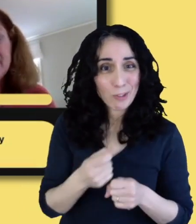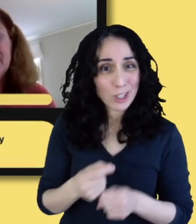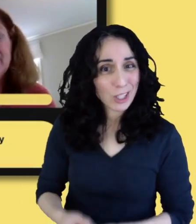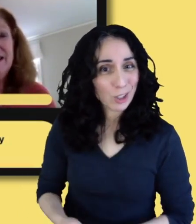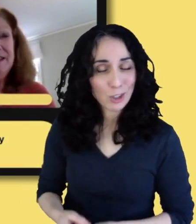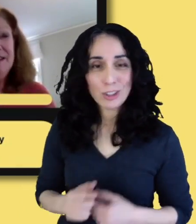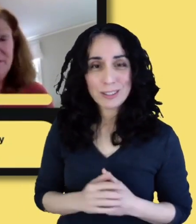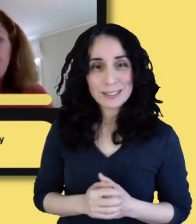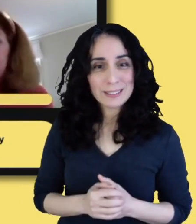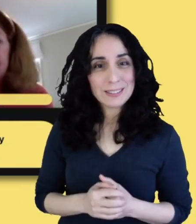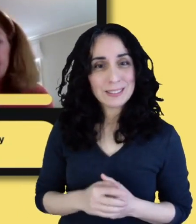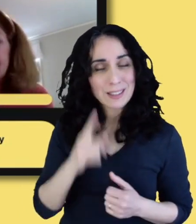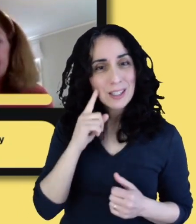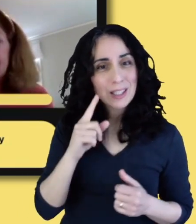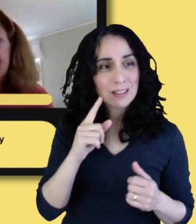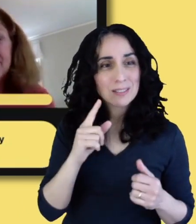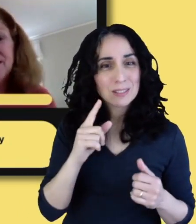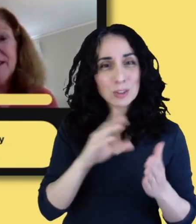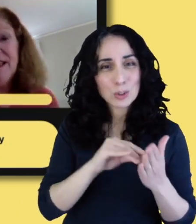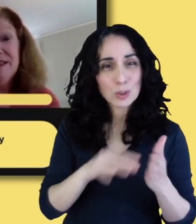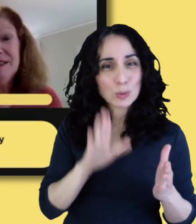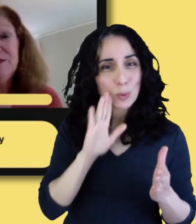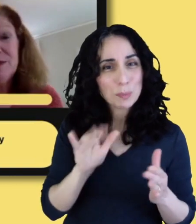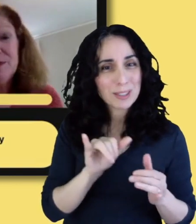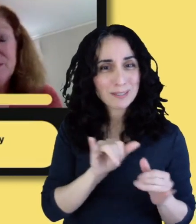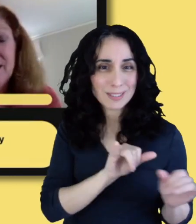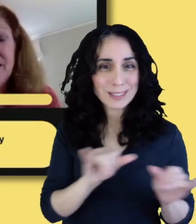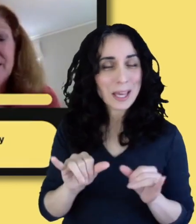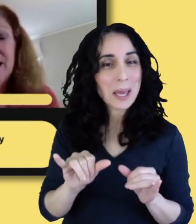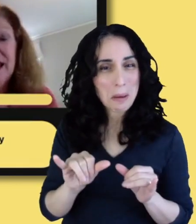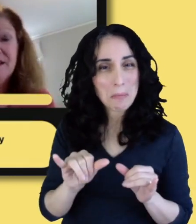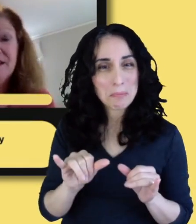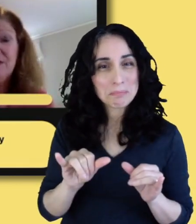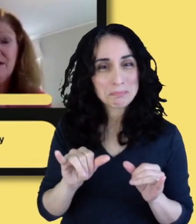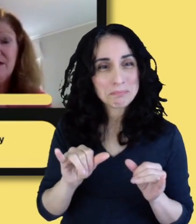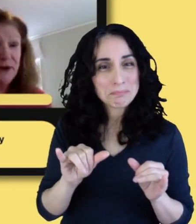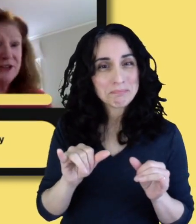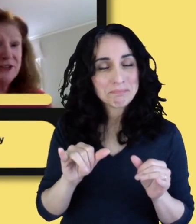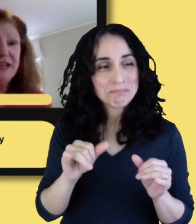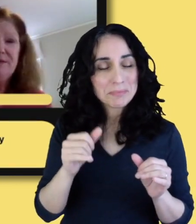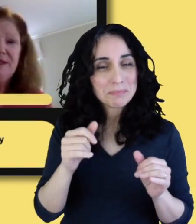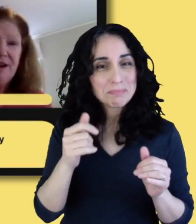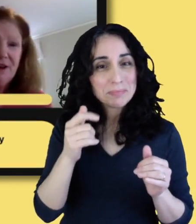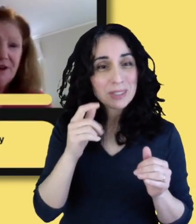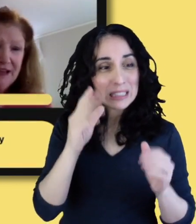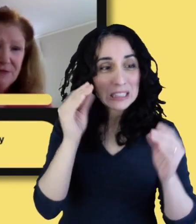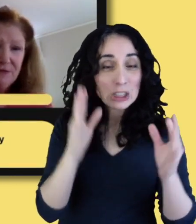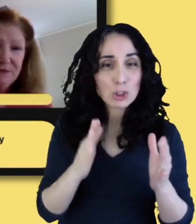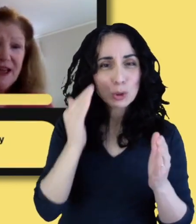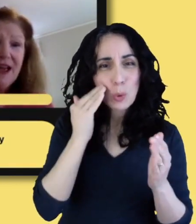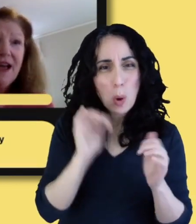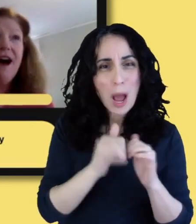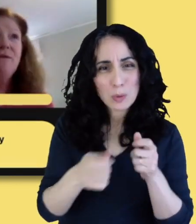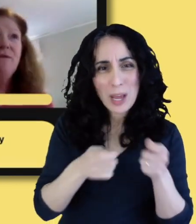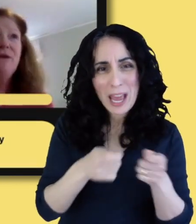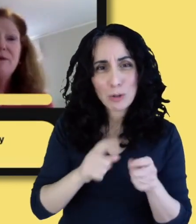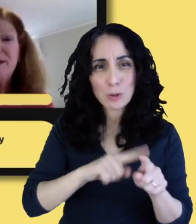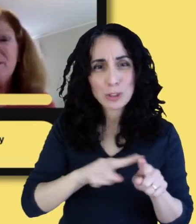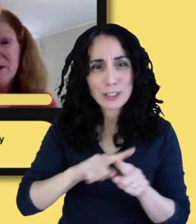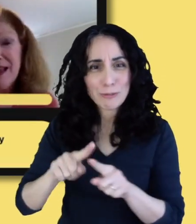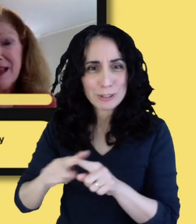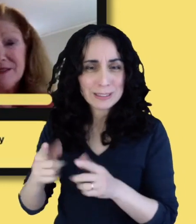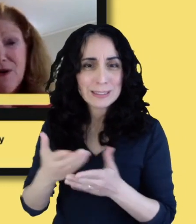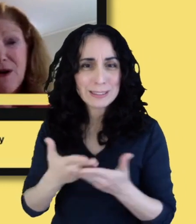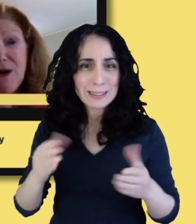year in different places. And that's something that as teachers, we're trained to handle the differentiation within our classrooms. Will there be